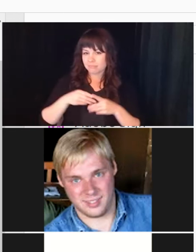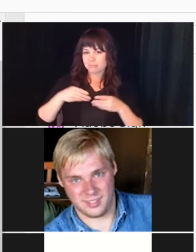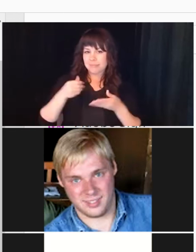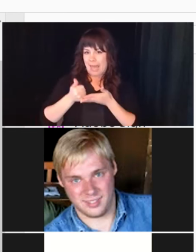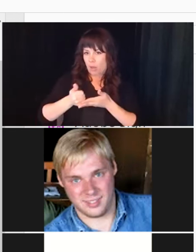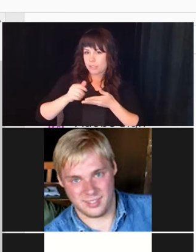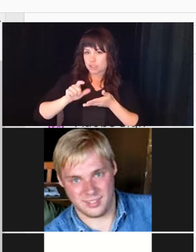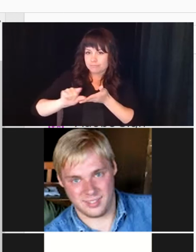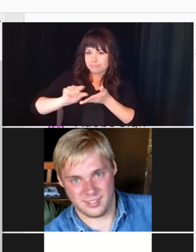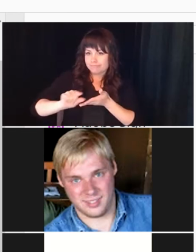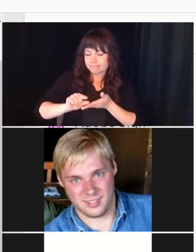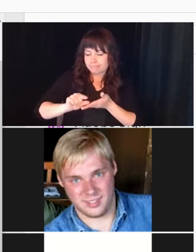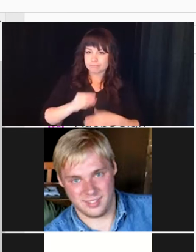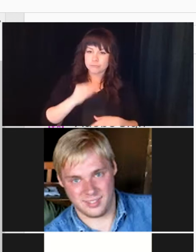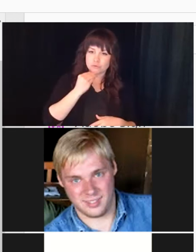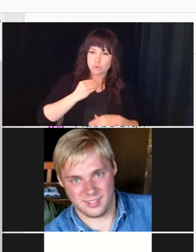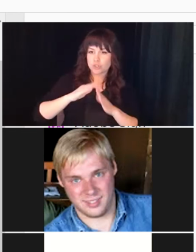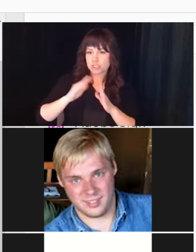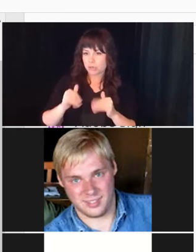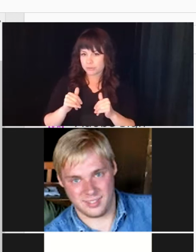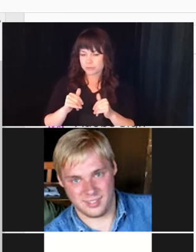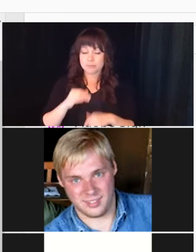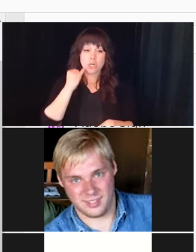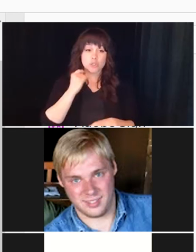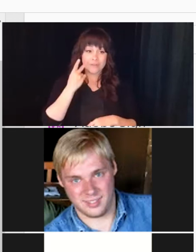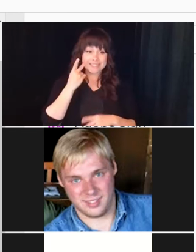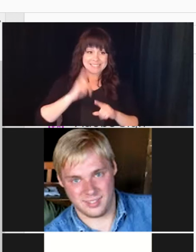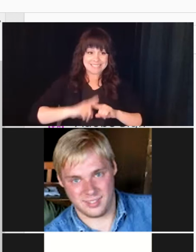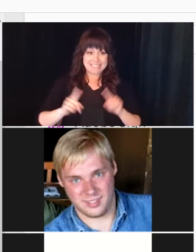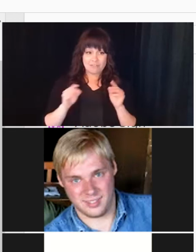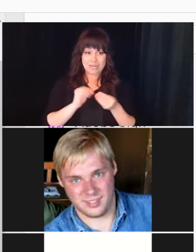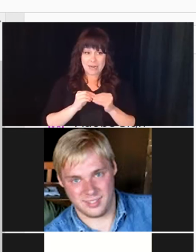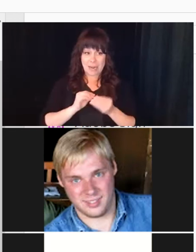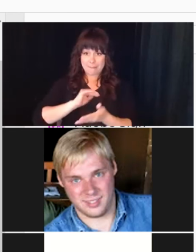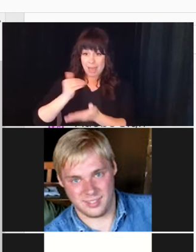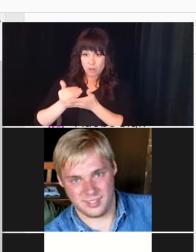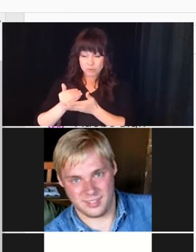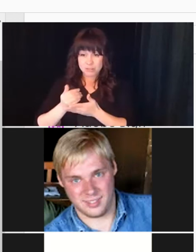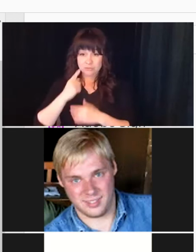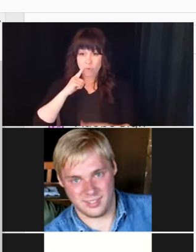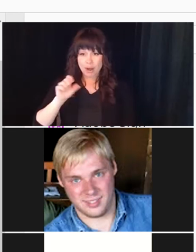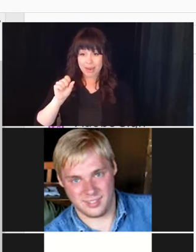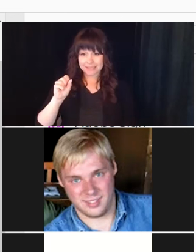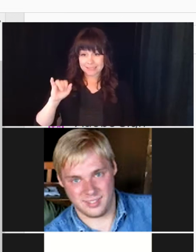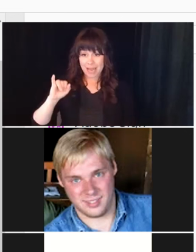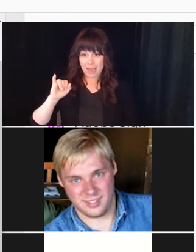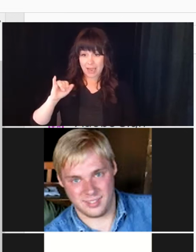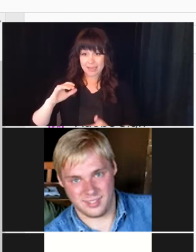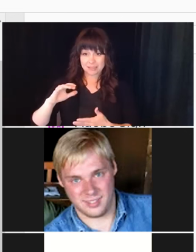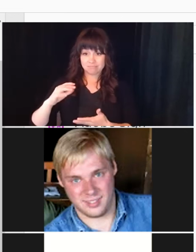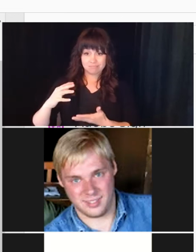if you see a different amount on the BPQI document for SSI entitlement, you know, that could explain why.